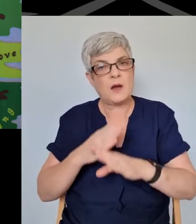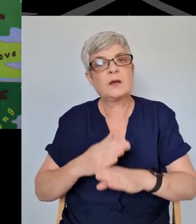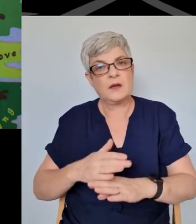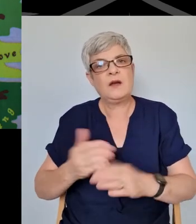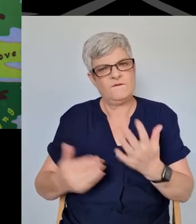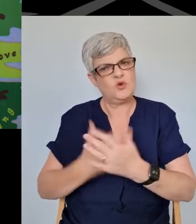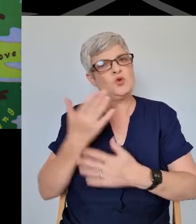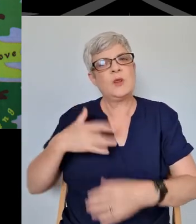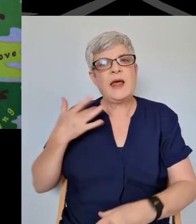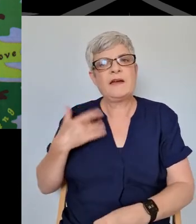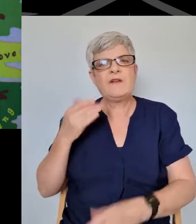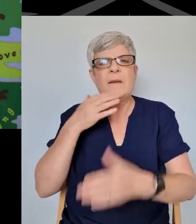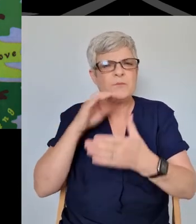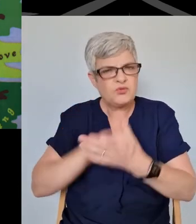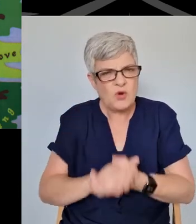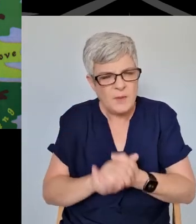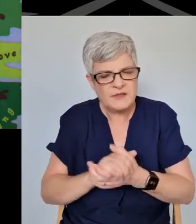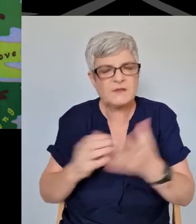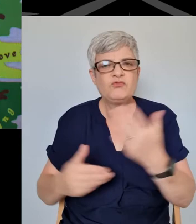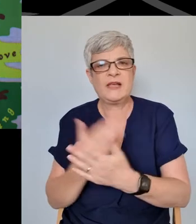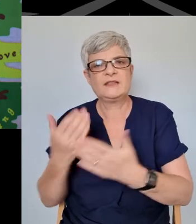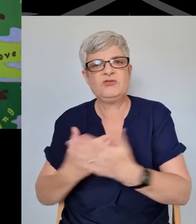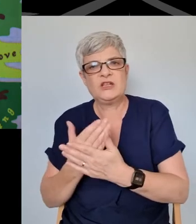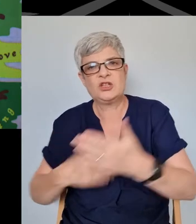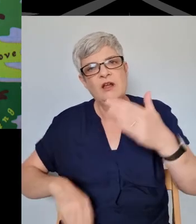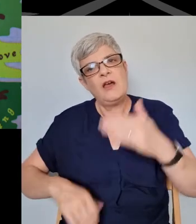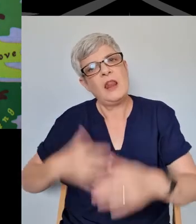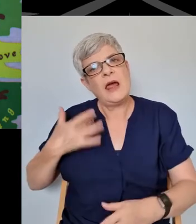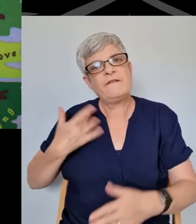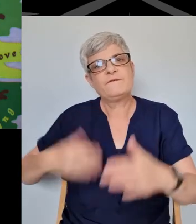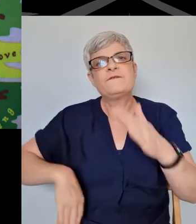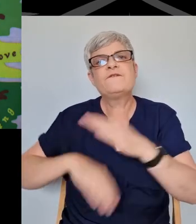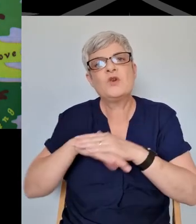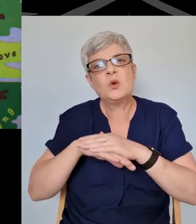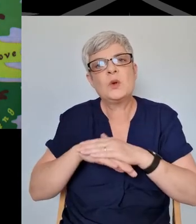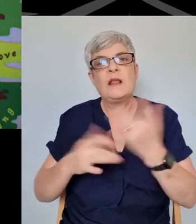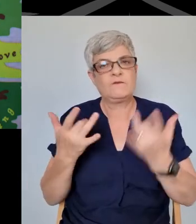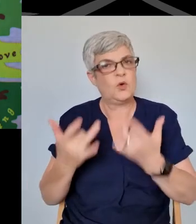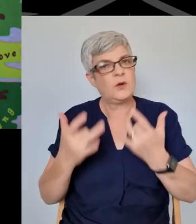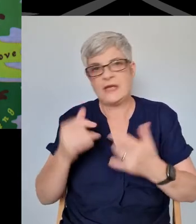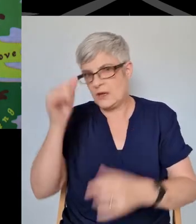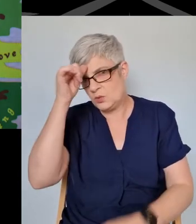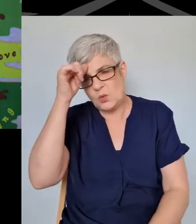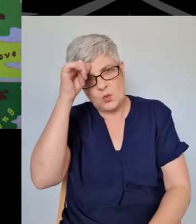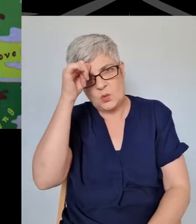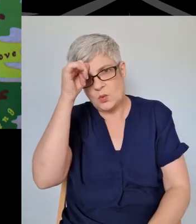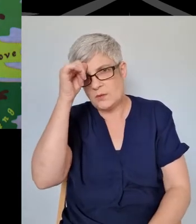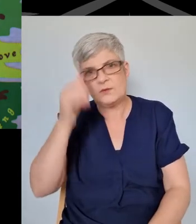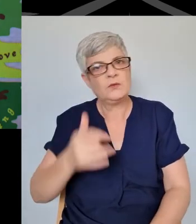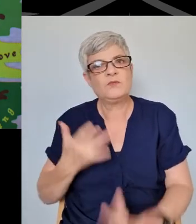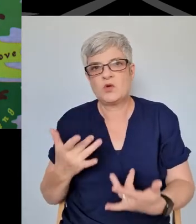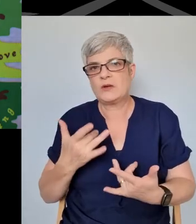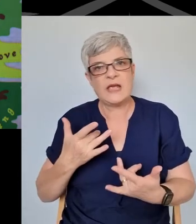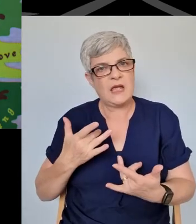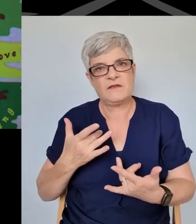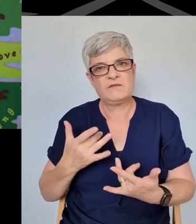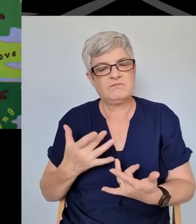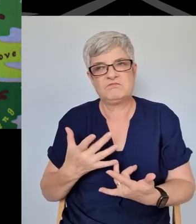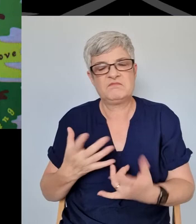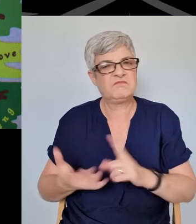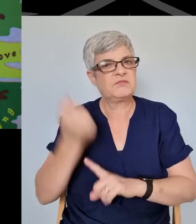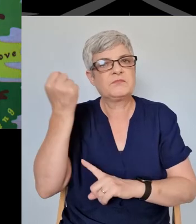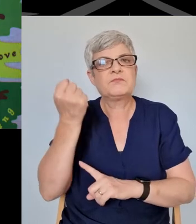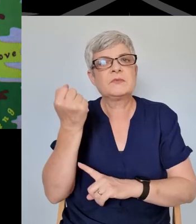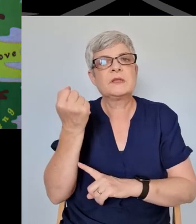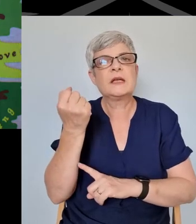a promise into restoration and fullness of life such that we haven't yet known or enjoyed. Help us